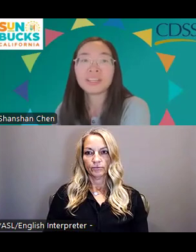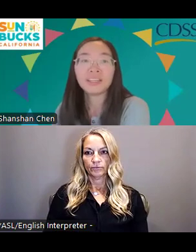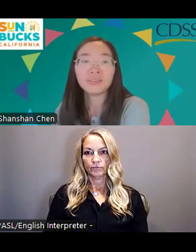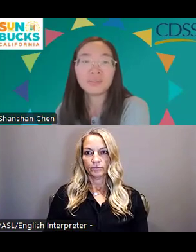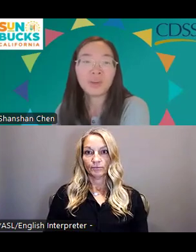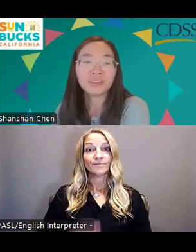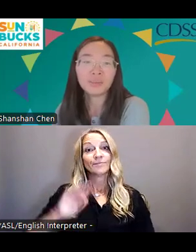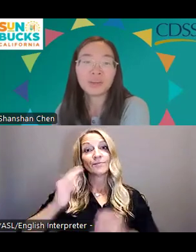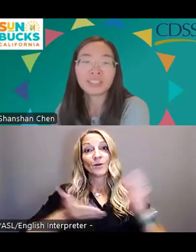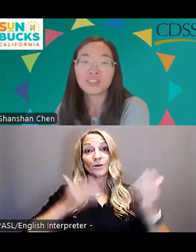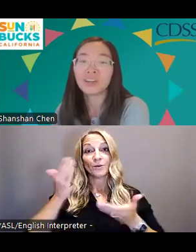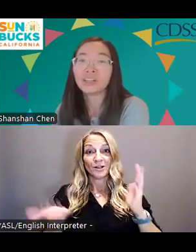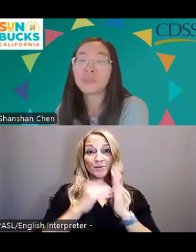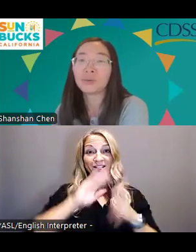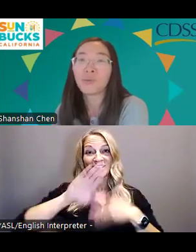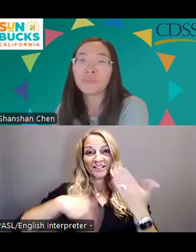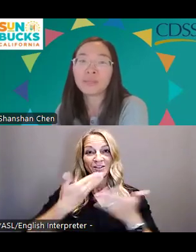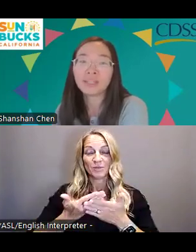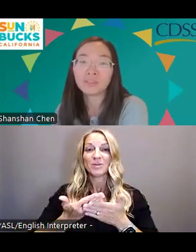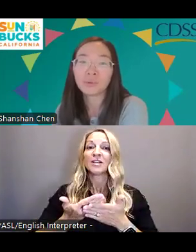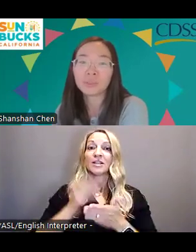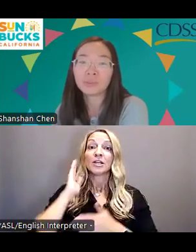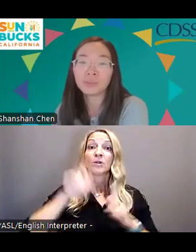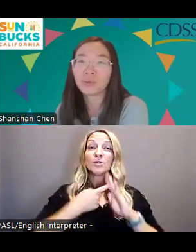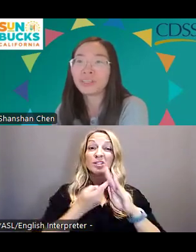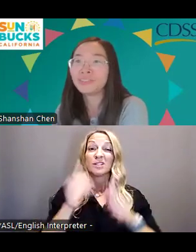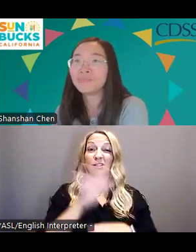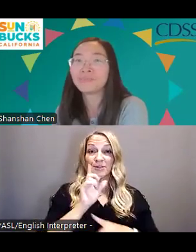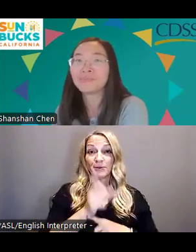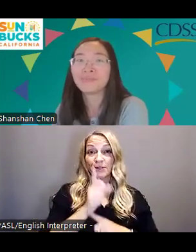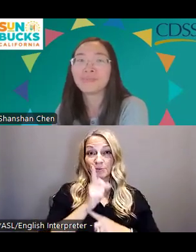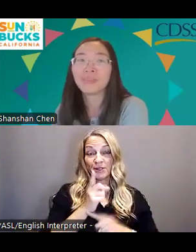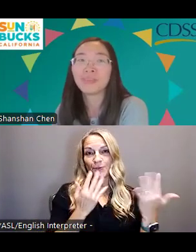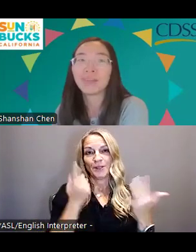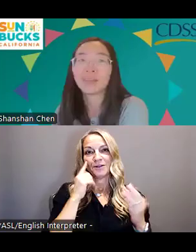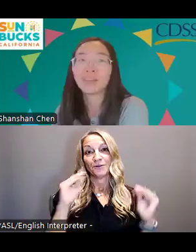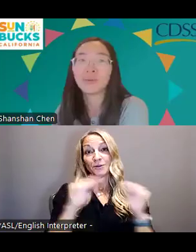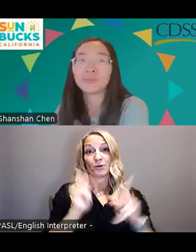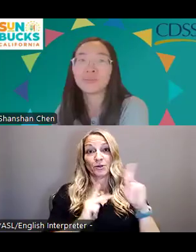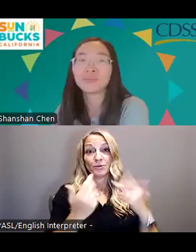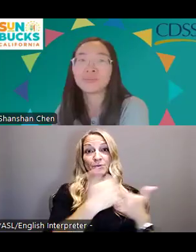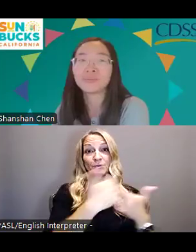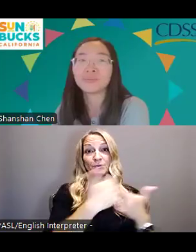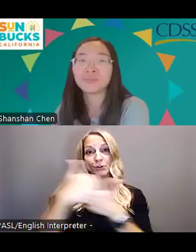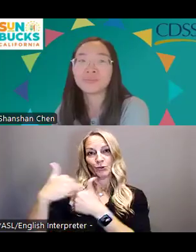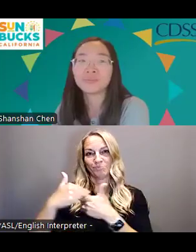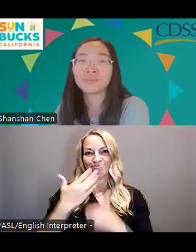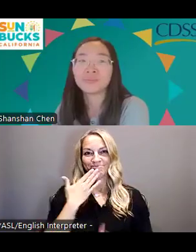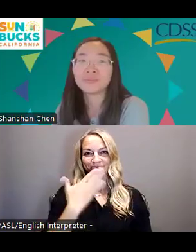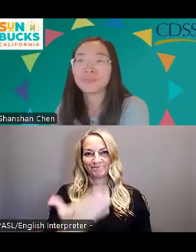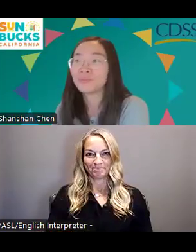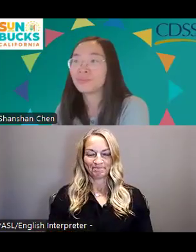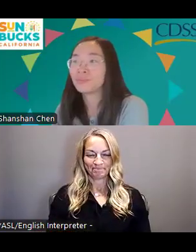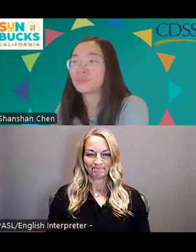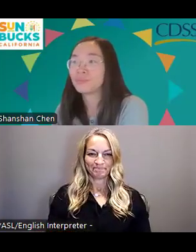Welcome again, everyone. We're getting started in about 1 minute for people to join. Thank you.